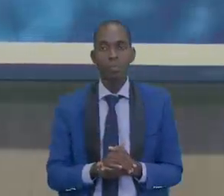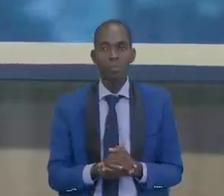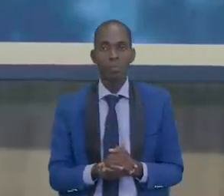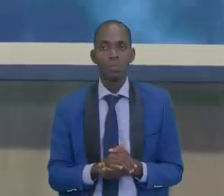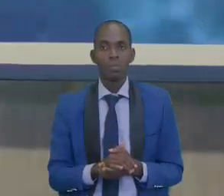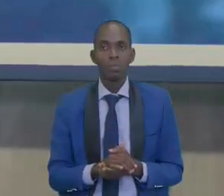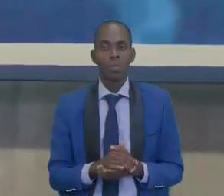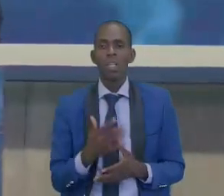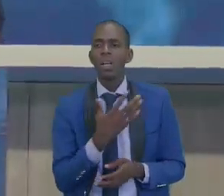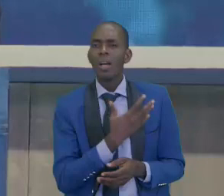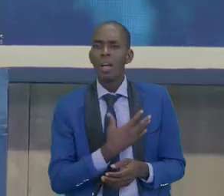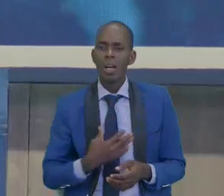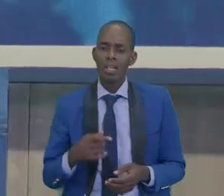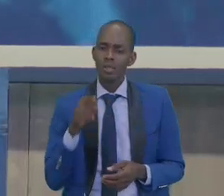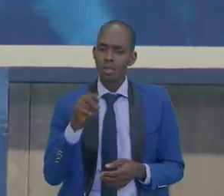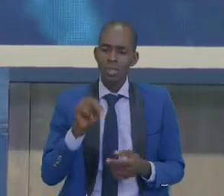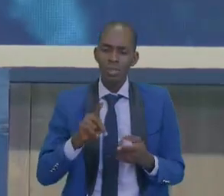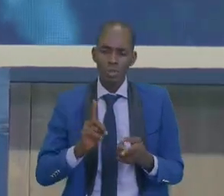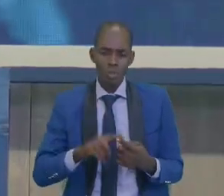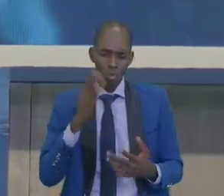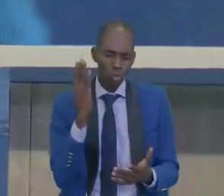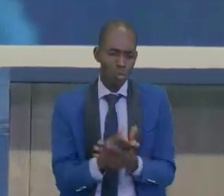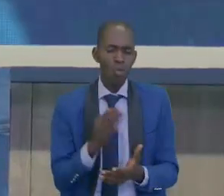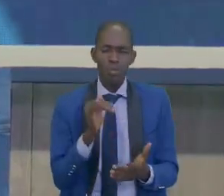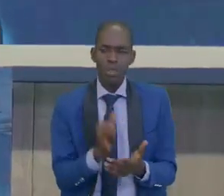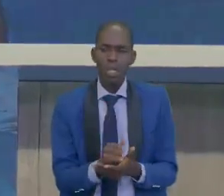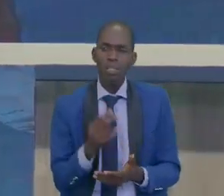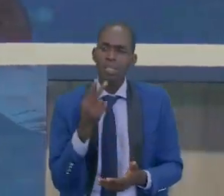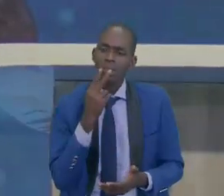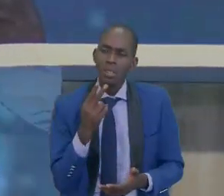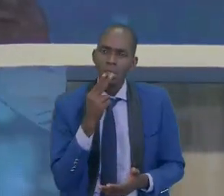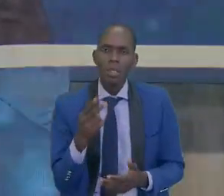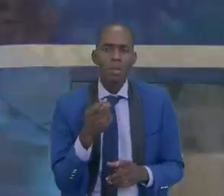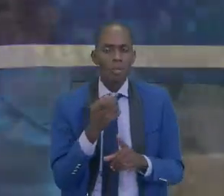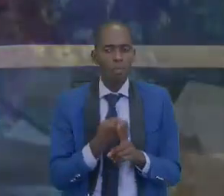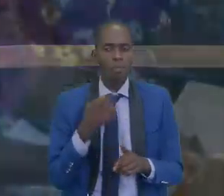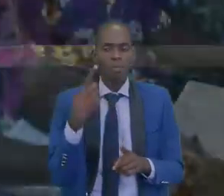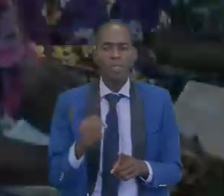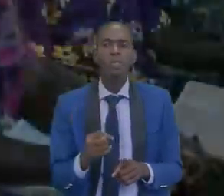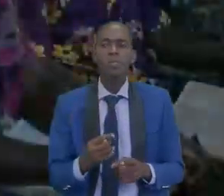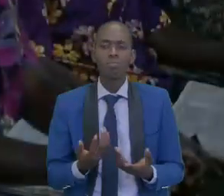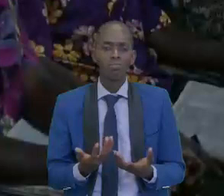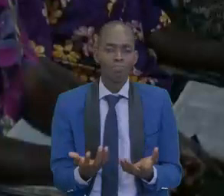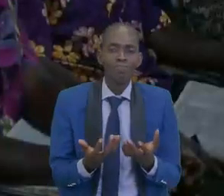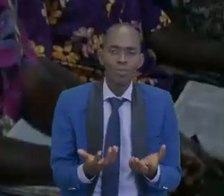And you need to take that marijuana away from his kind of appetite.